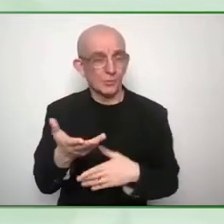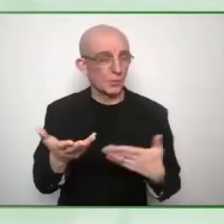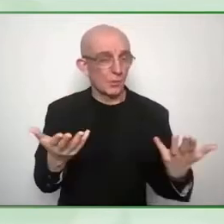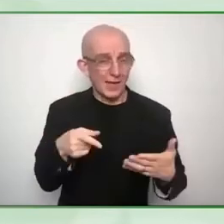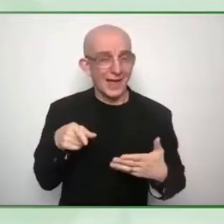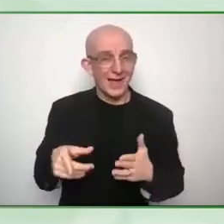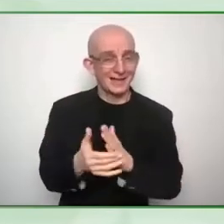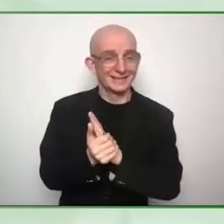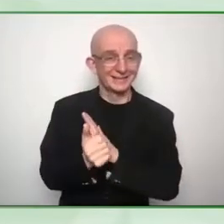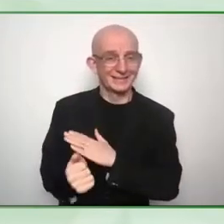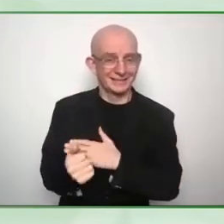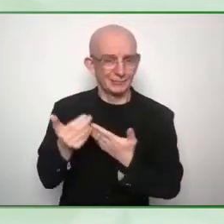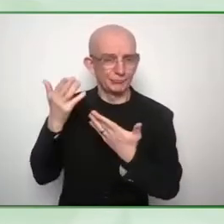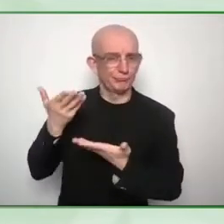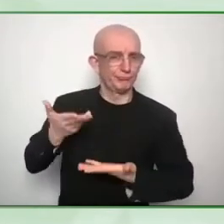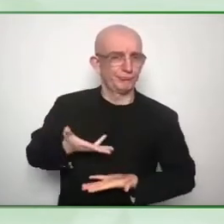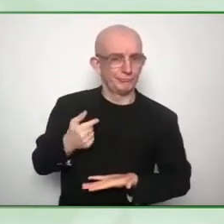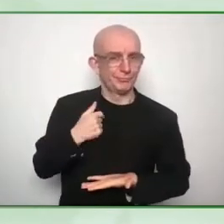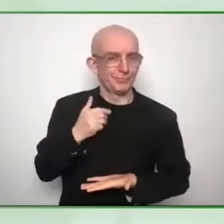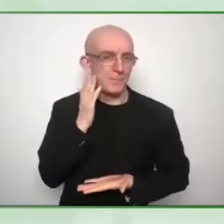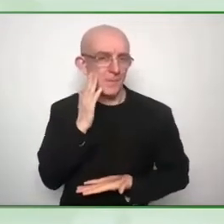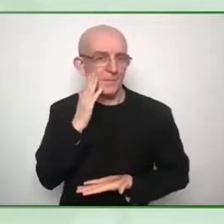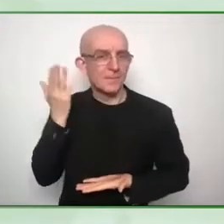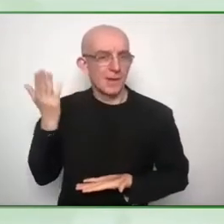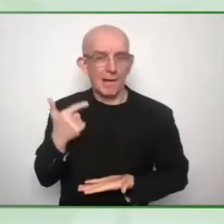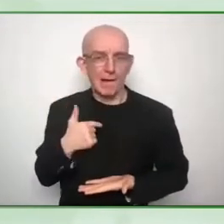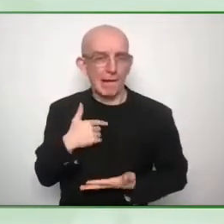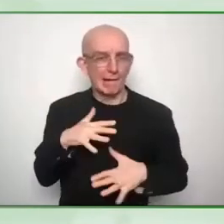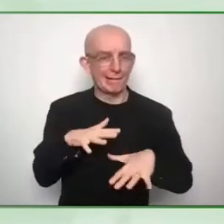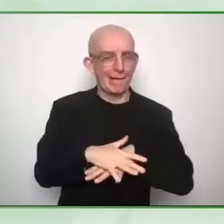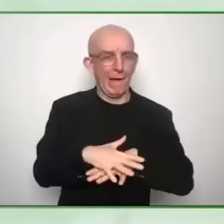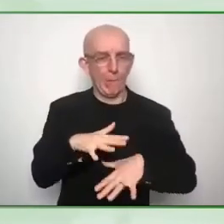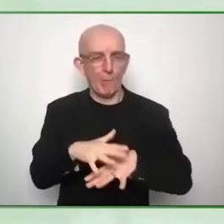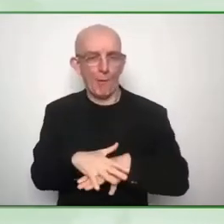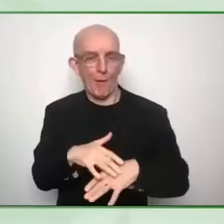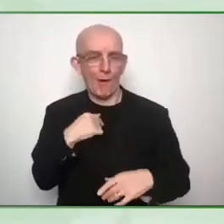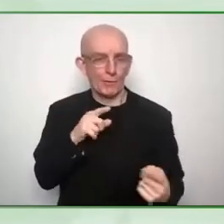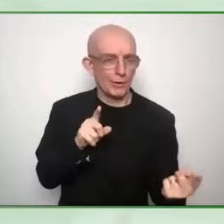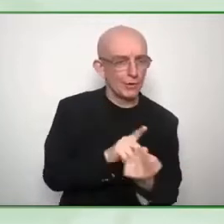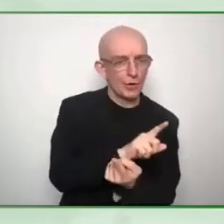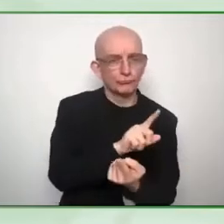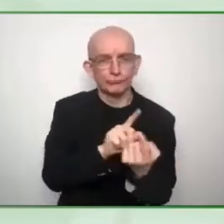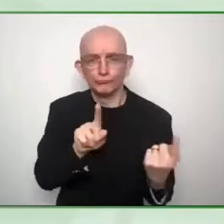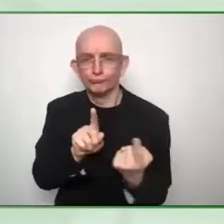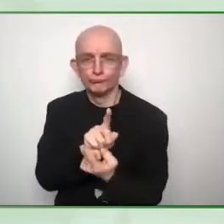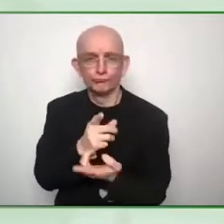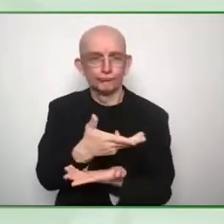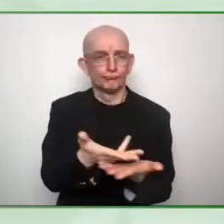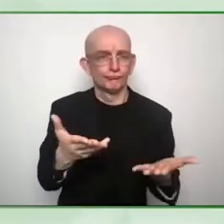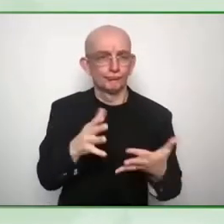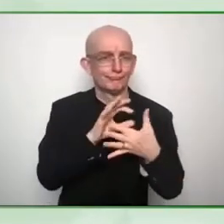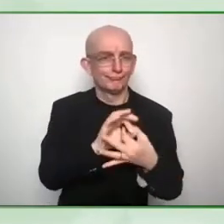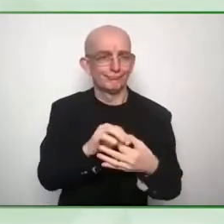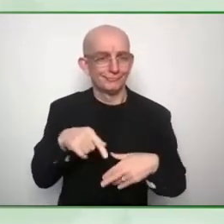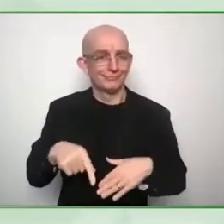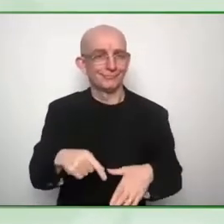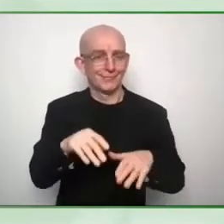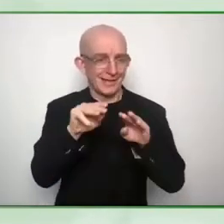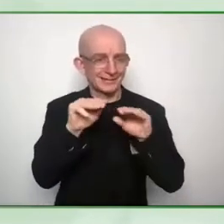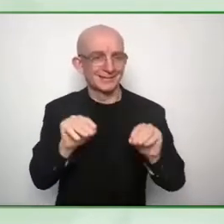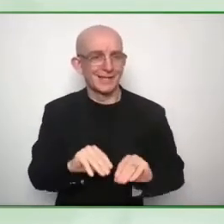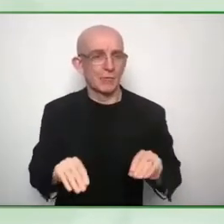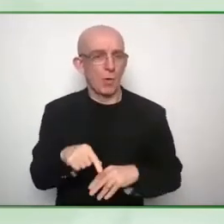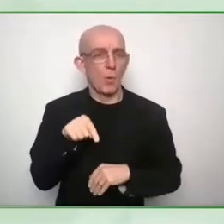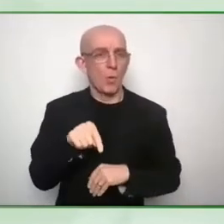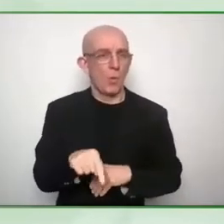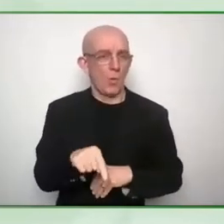individual on LinkedIn and say, will you be my friend? So looking for areas to partner, and Amy will share her areas of responsibility with the